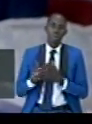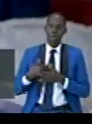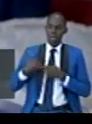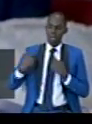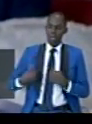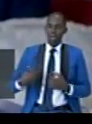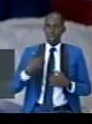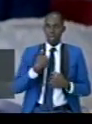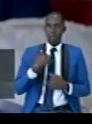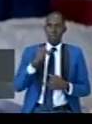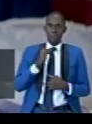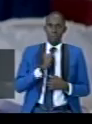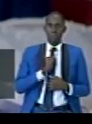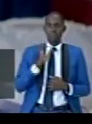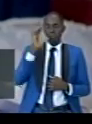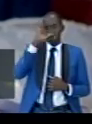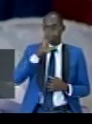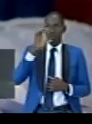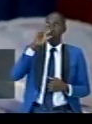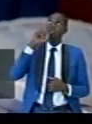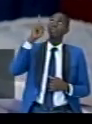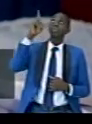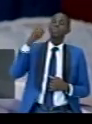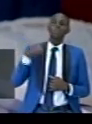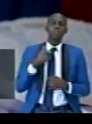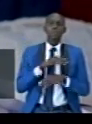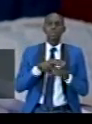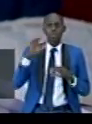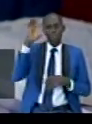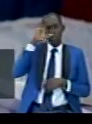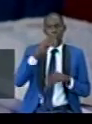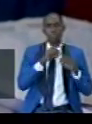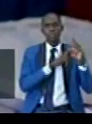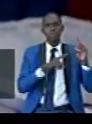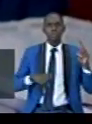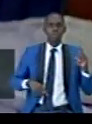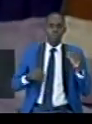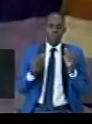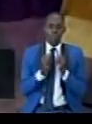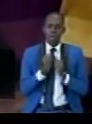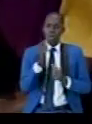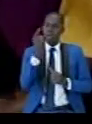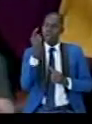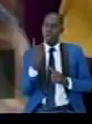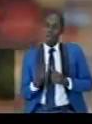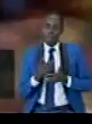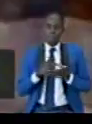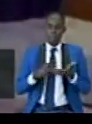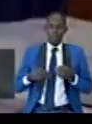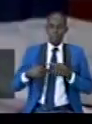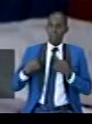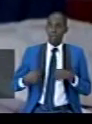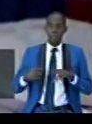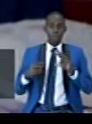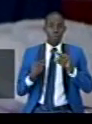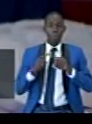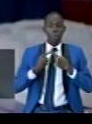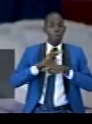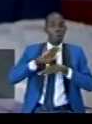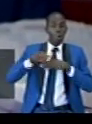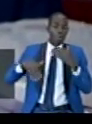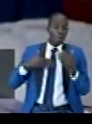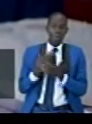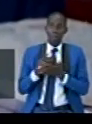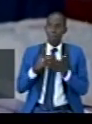sought thee. We don't seek the Lord with half-heartedness, but our whole heart, our whole